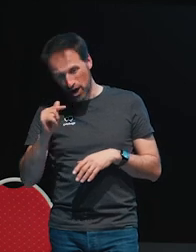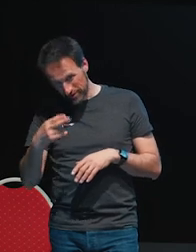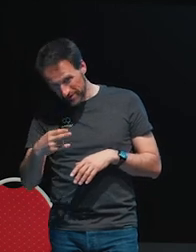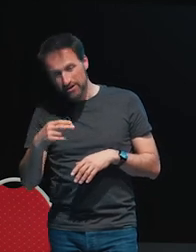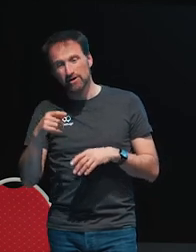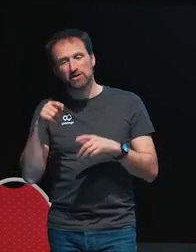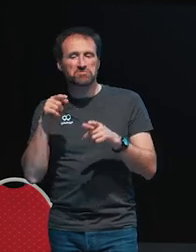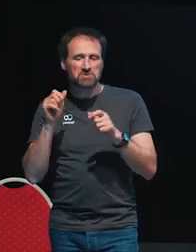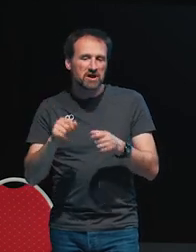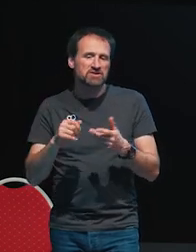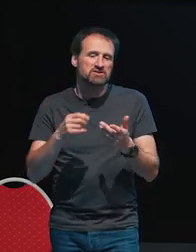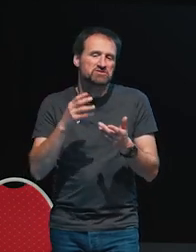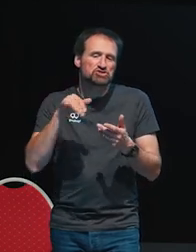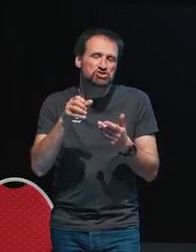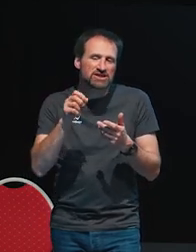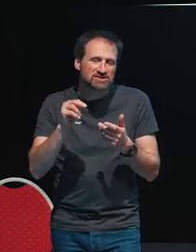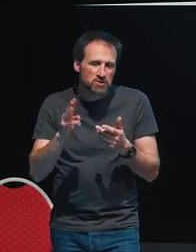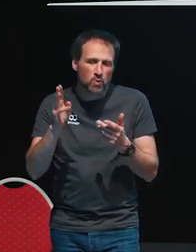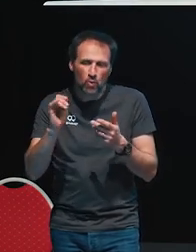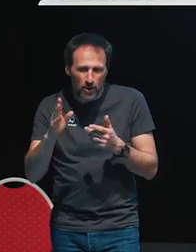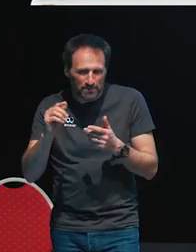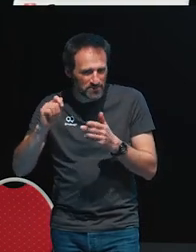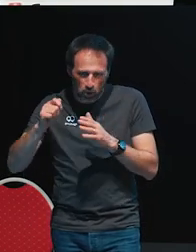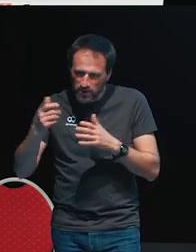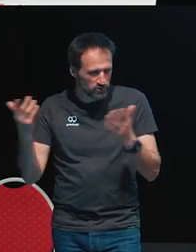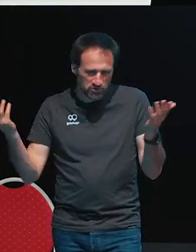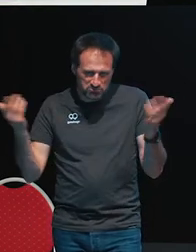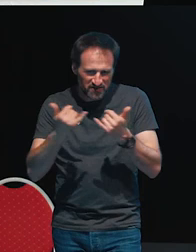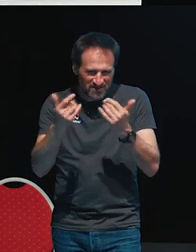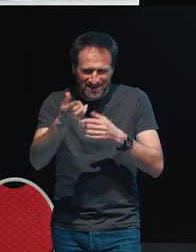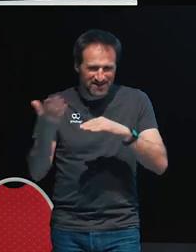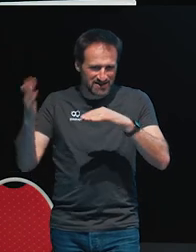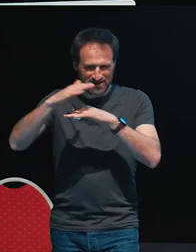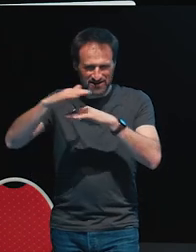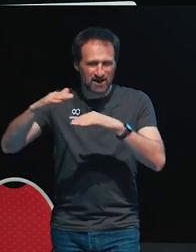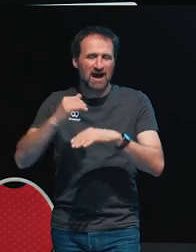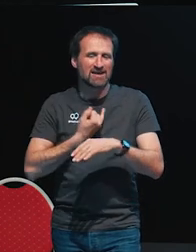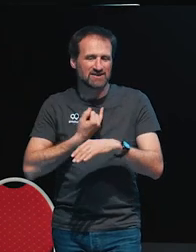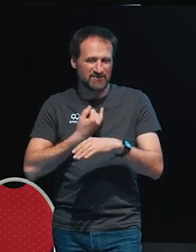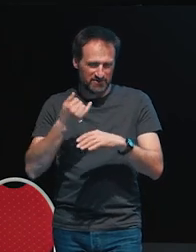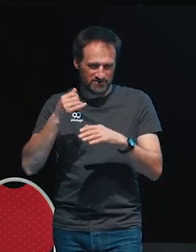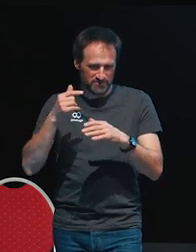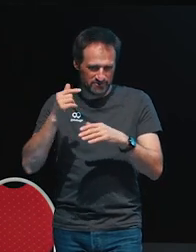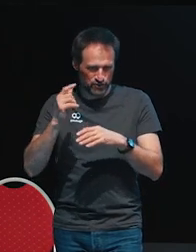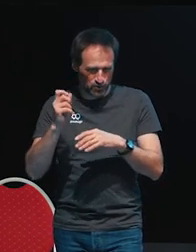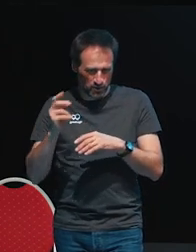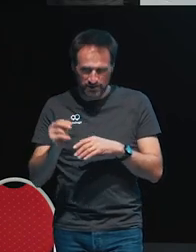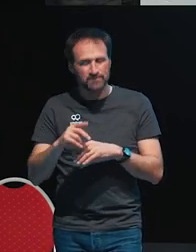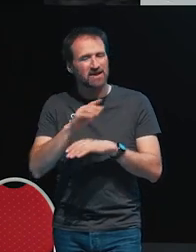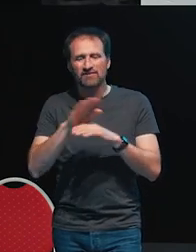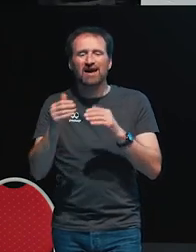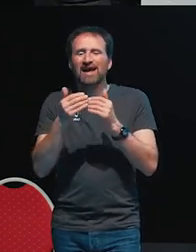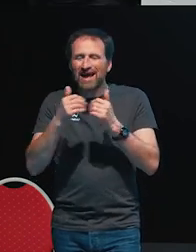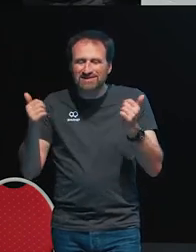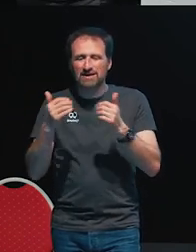Token, it's up to you. OpenID Connect does specify that an ID token needs to be a JSON Web Token. So it's just an extra layer on